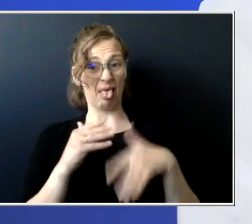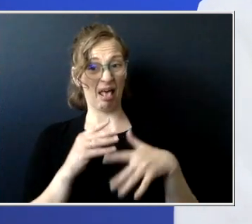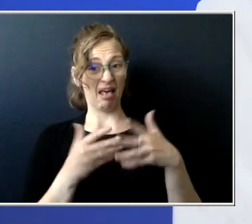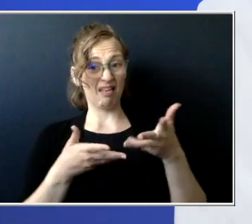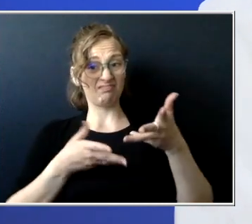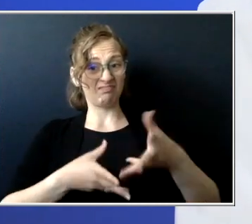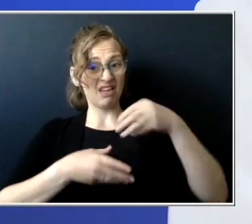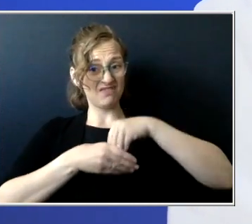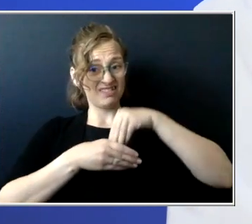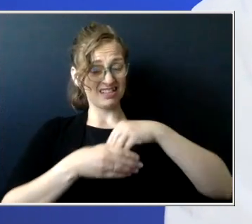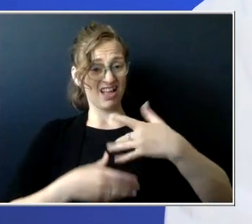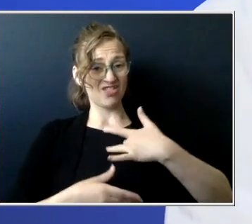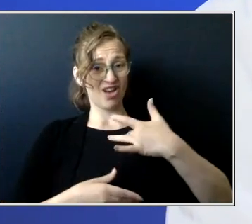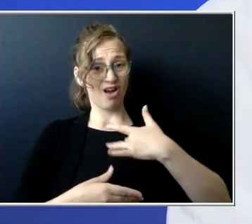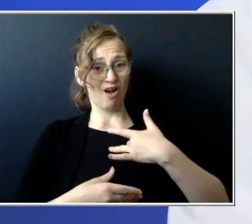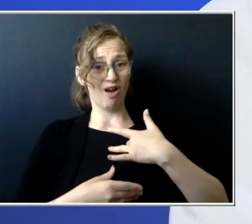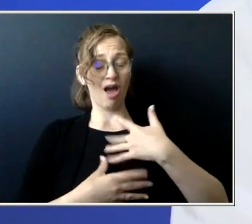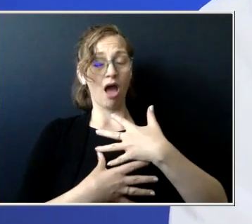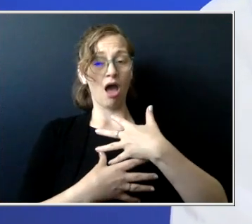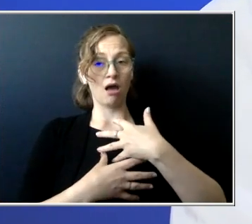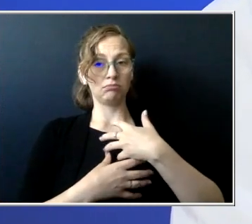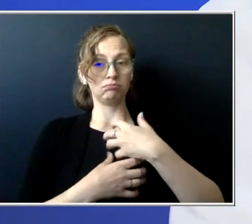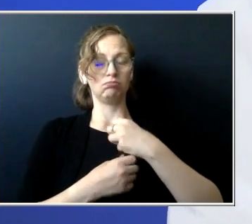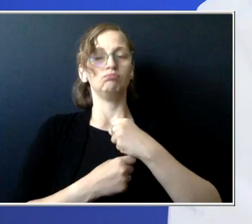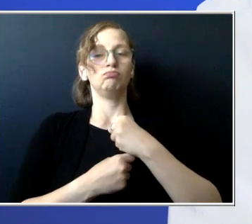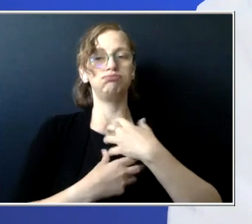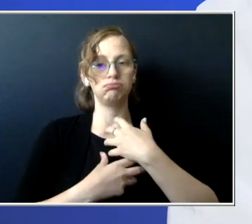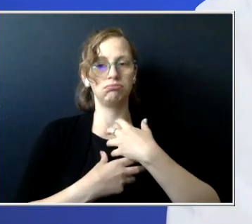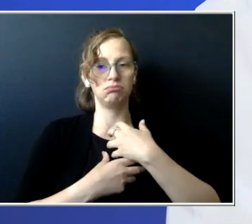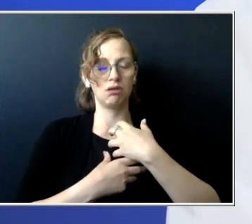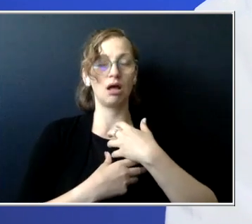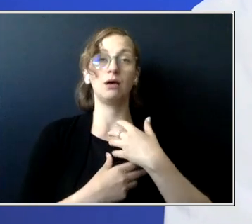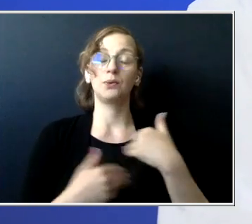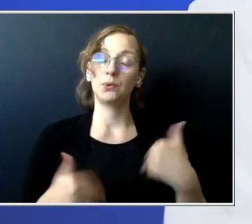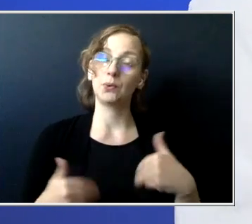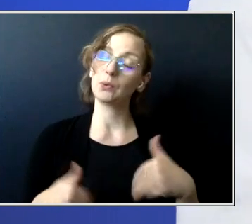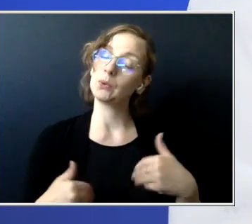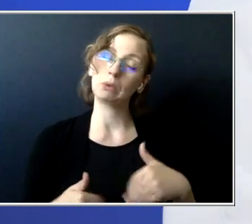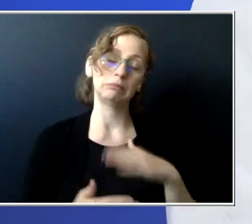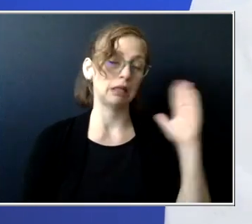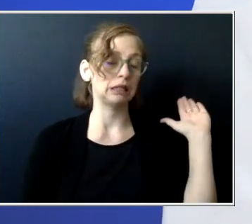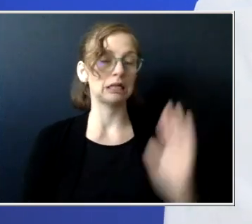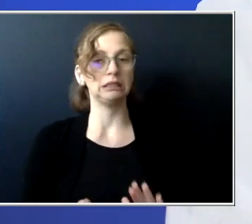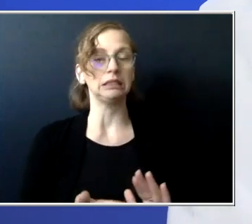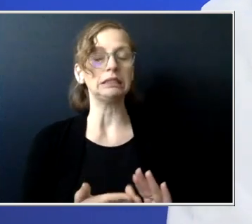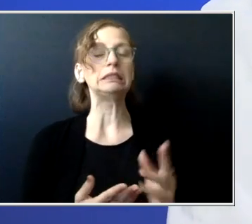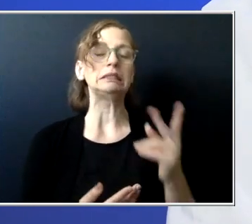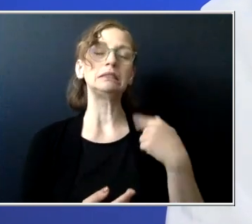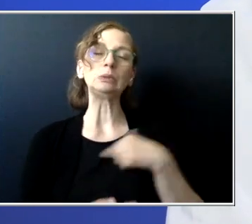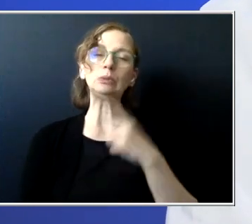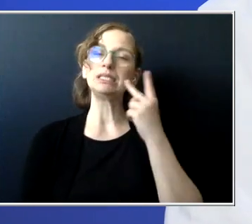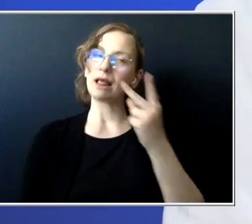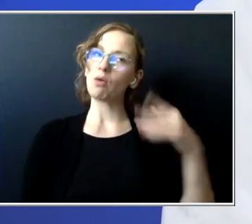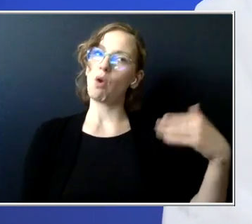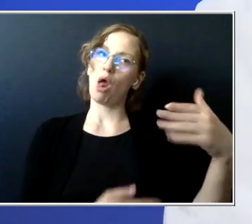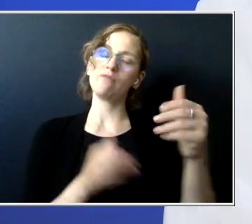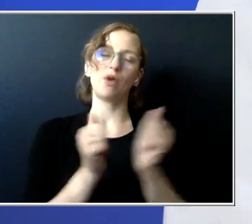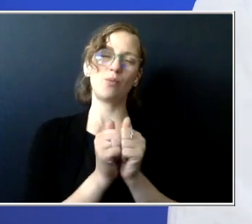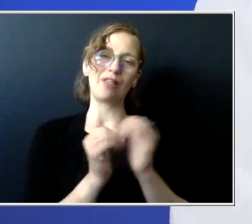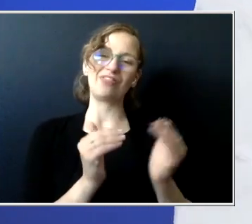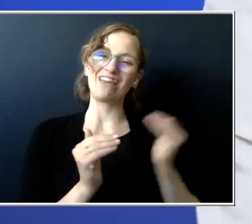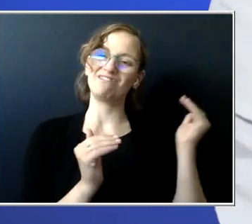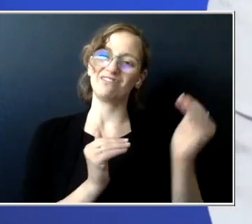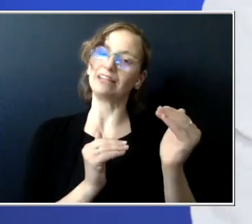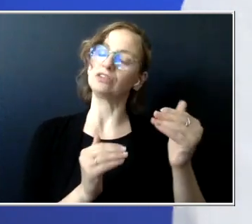not atypical for the patients that we end up seeing in so-called advanced heart failure, which is what you're describing.